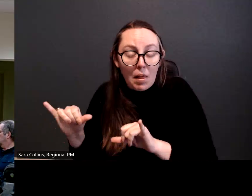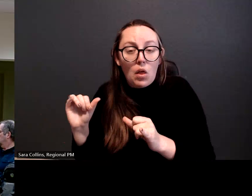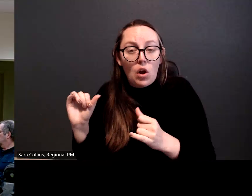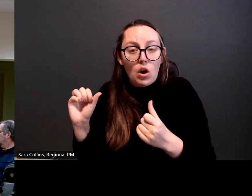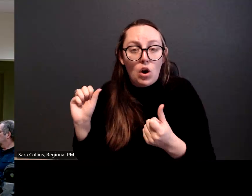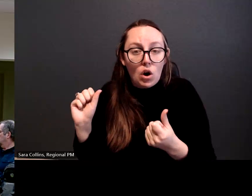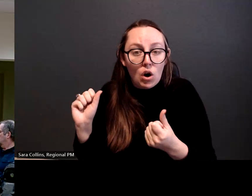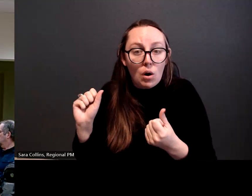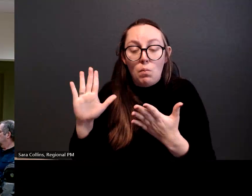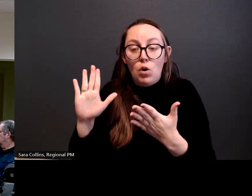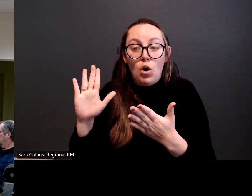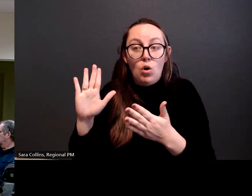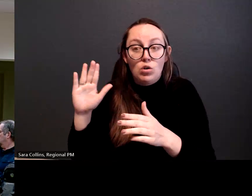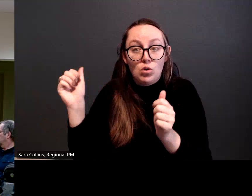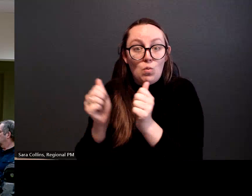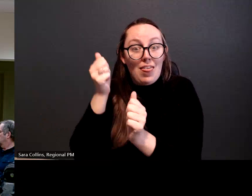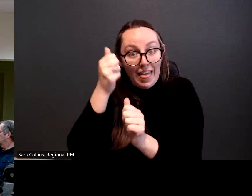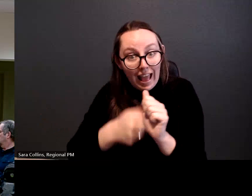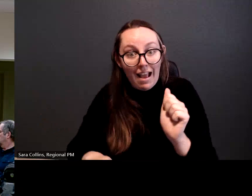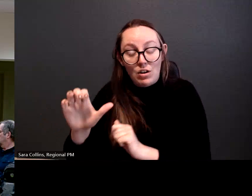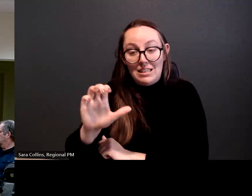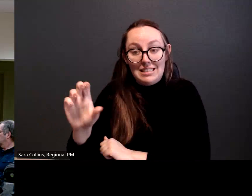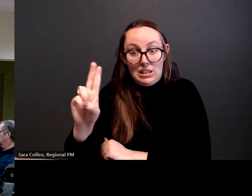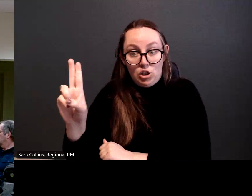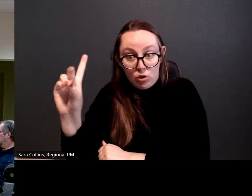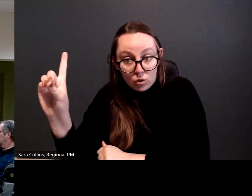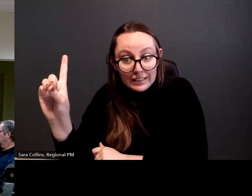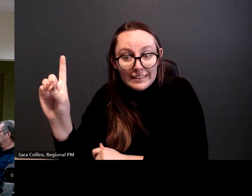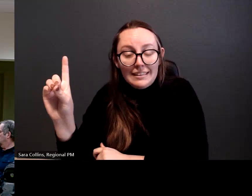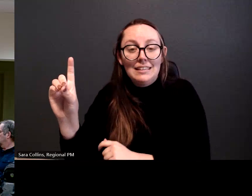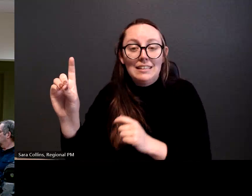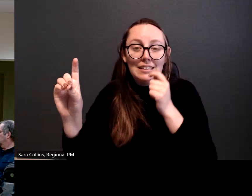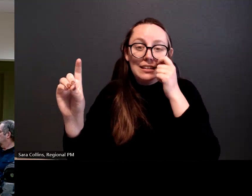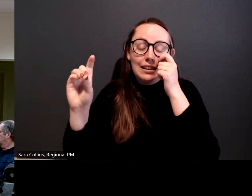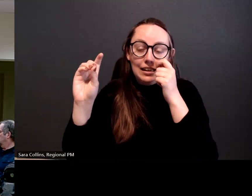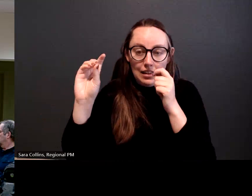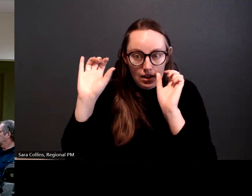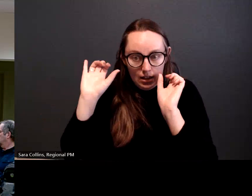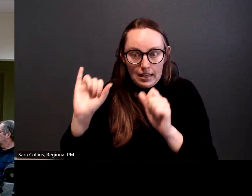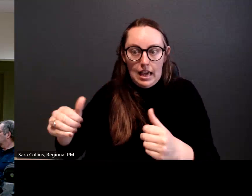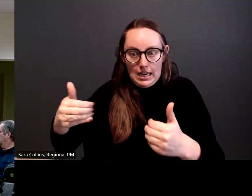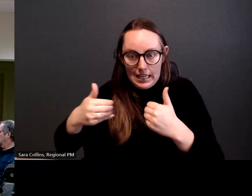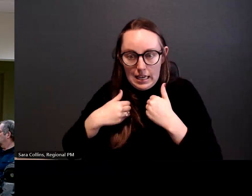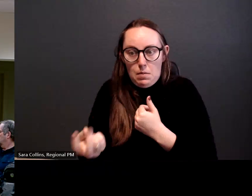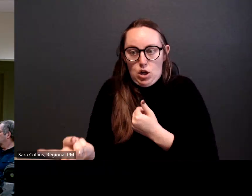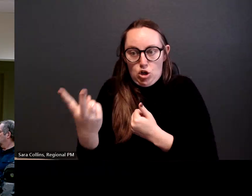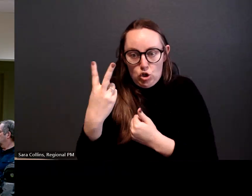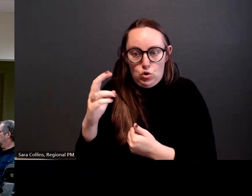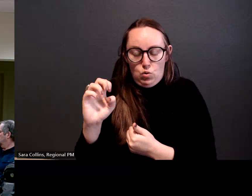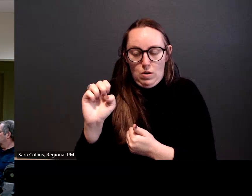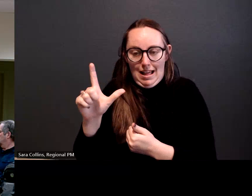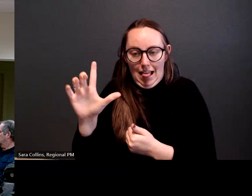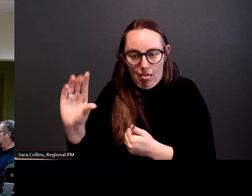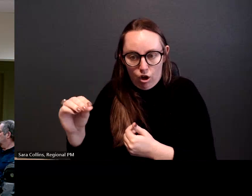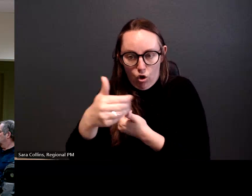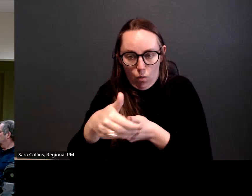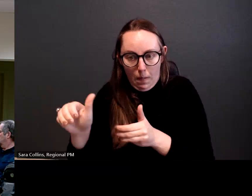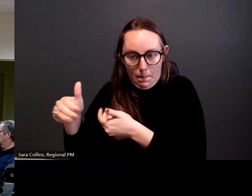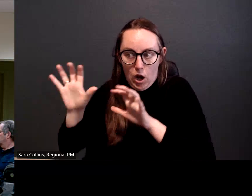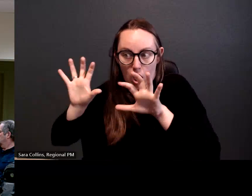every CUD homed to 2 different Velco muxes to create a backbone that